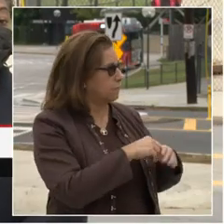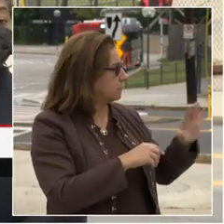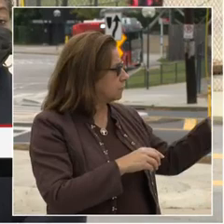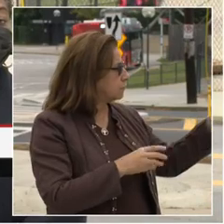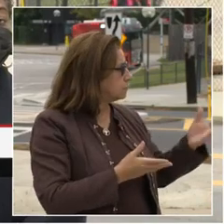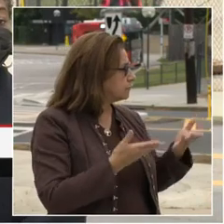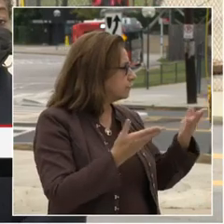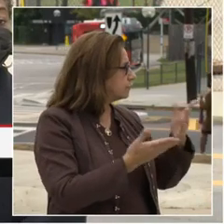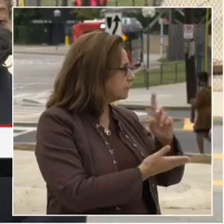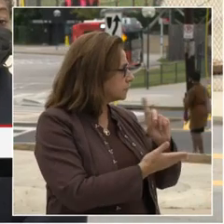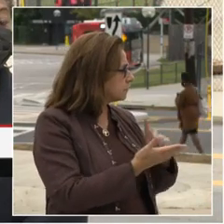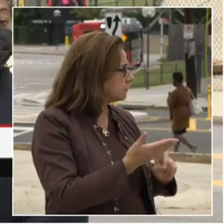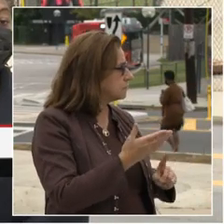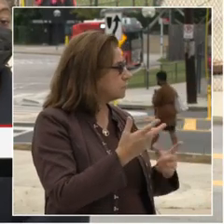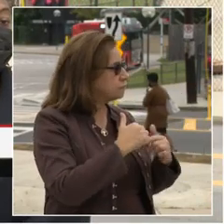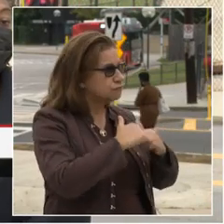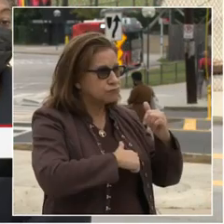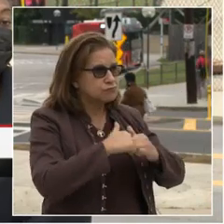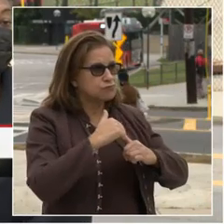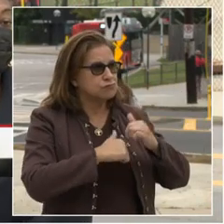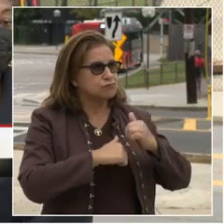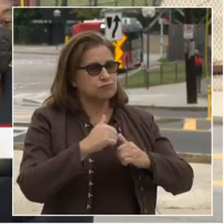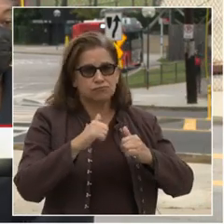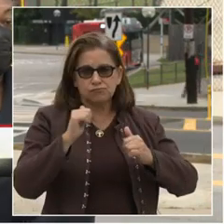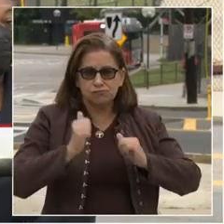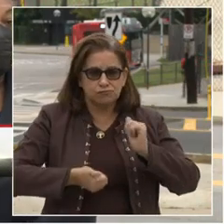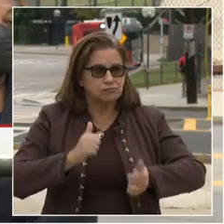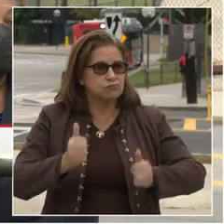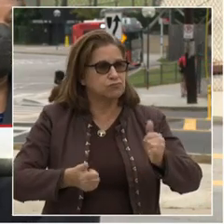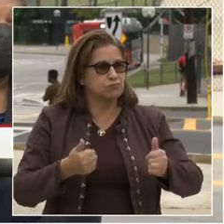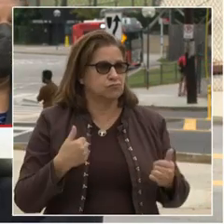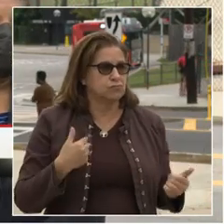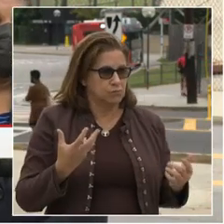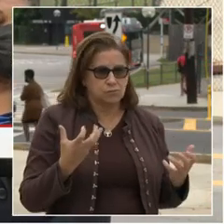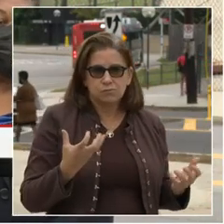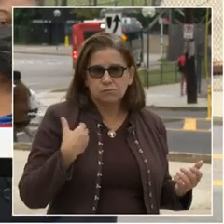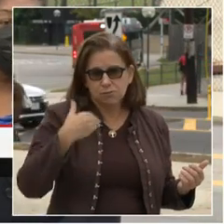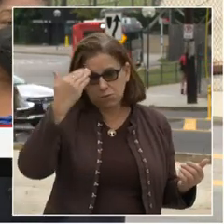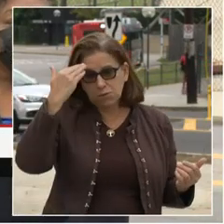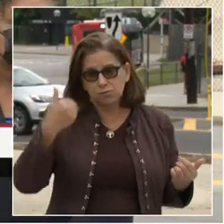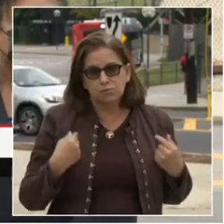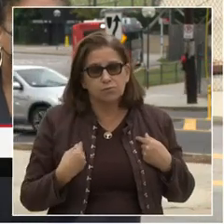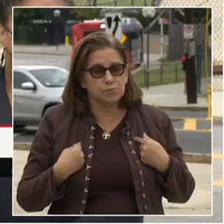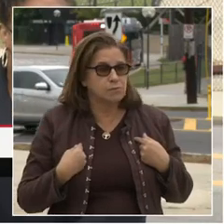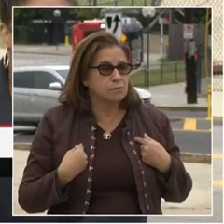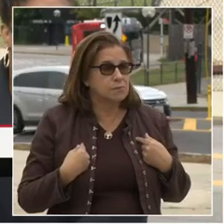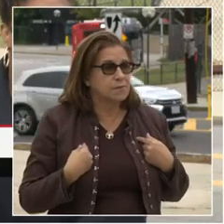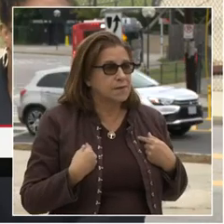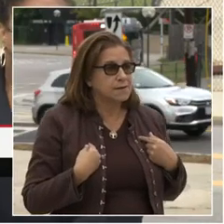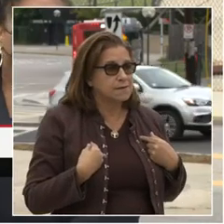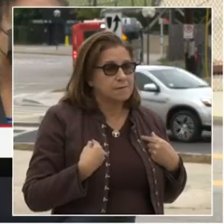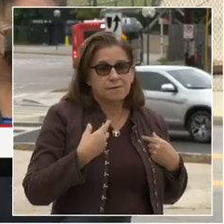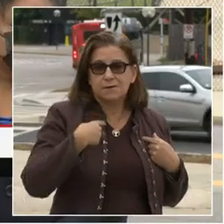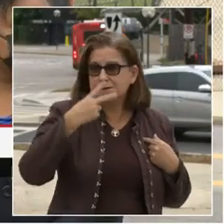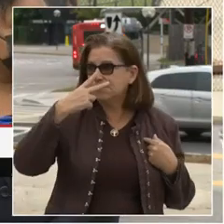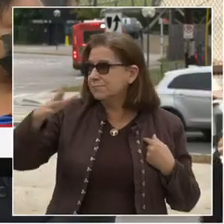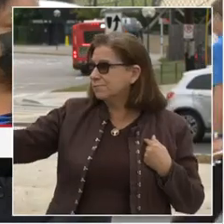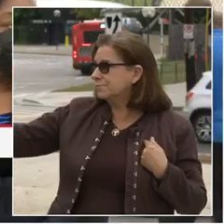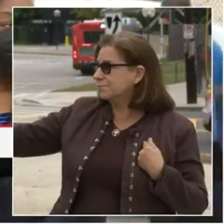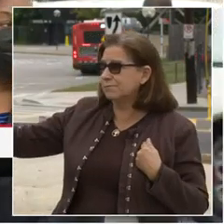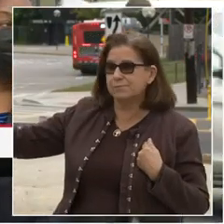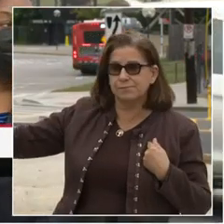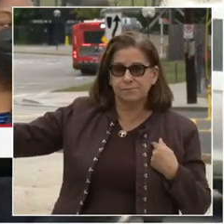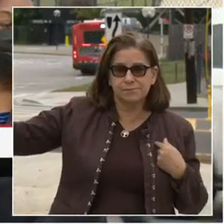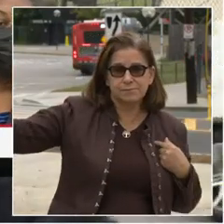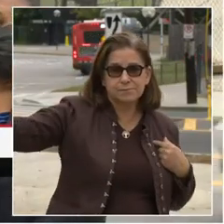median strips got put in Sheriff Road in the September's budget. You know what I mean? We didn't know about it, and since then we've had destruction.